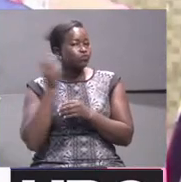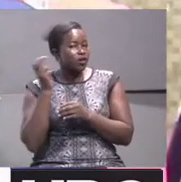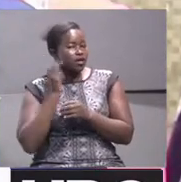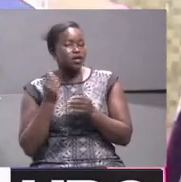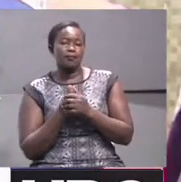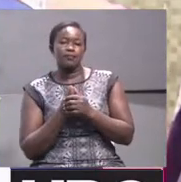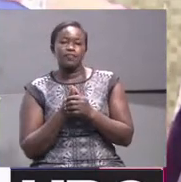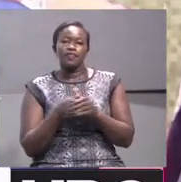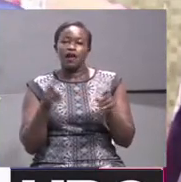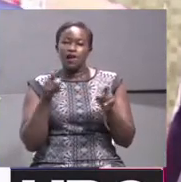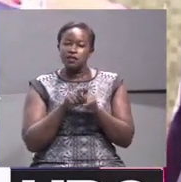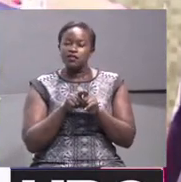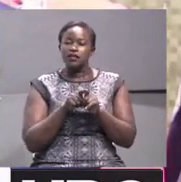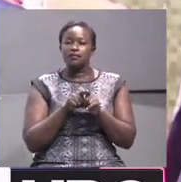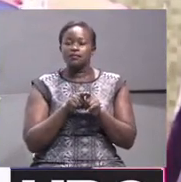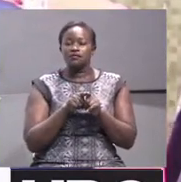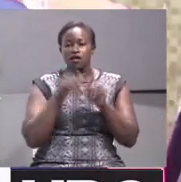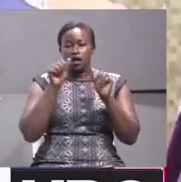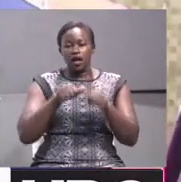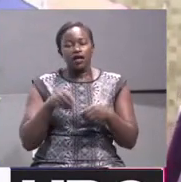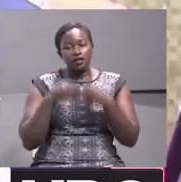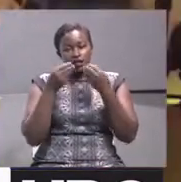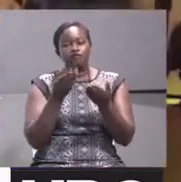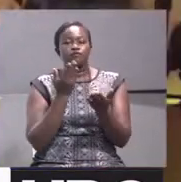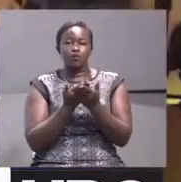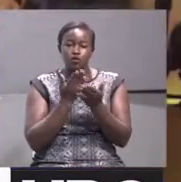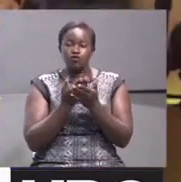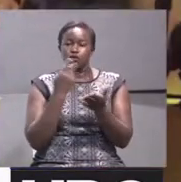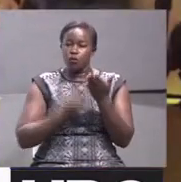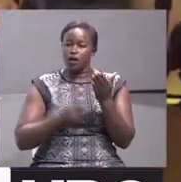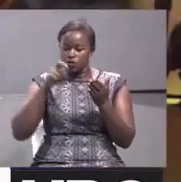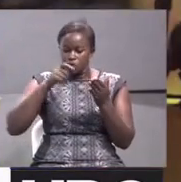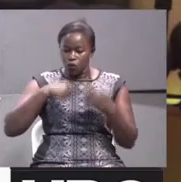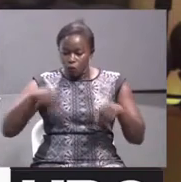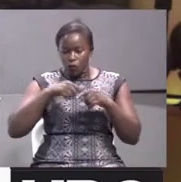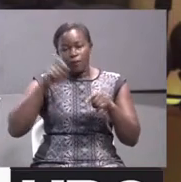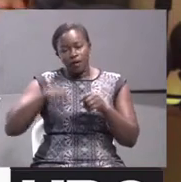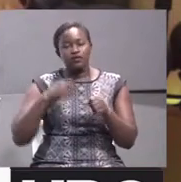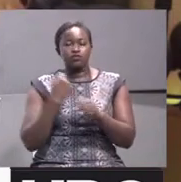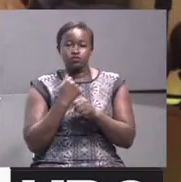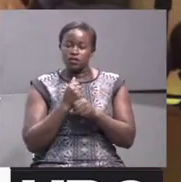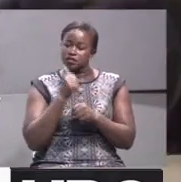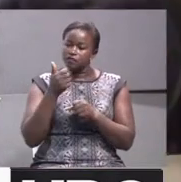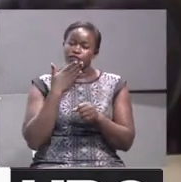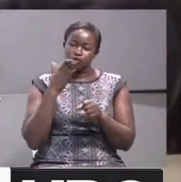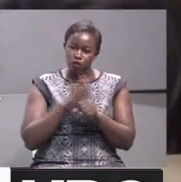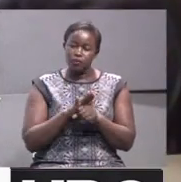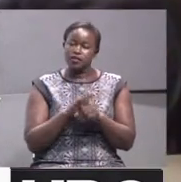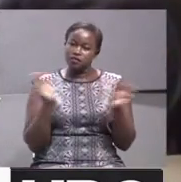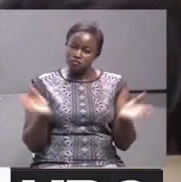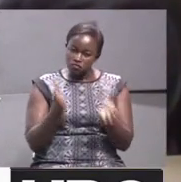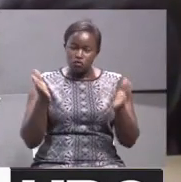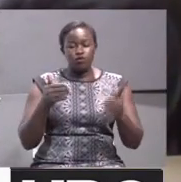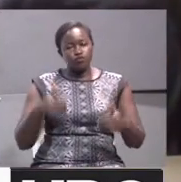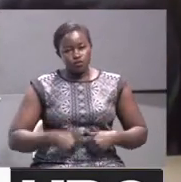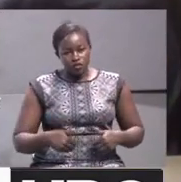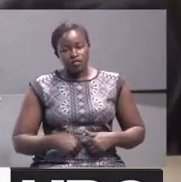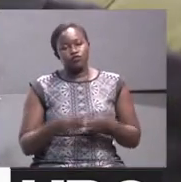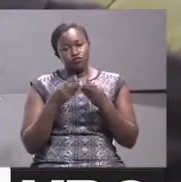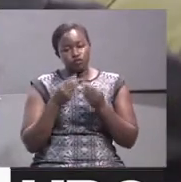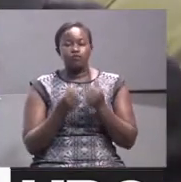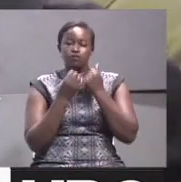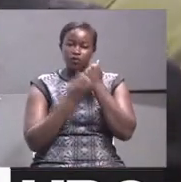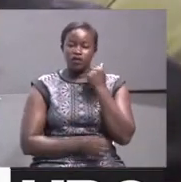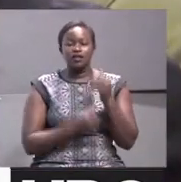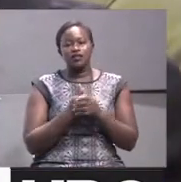incubator, they give proposals of what we need to do. He pledged to rally youth in the fight against poverty